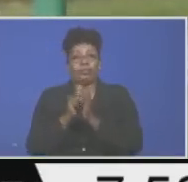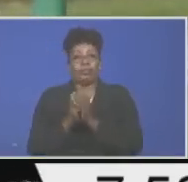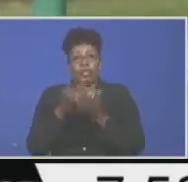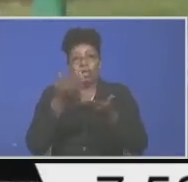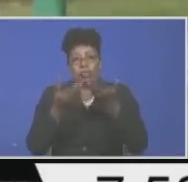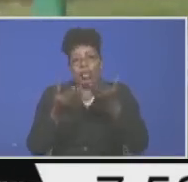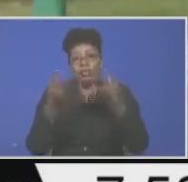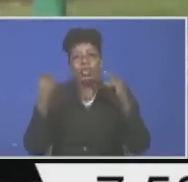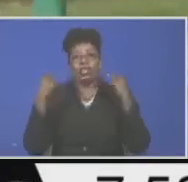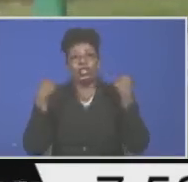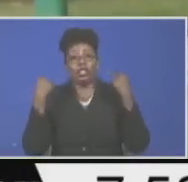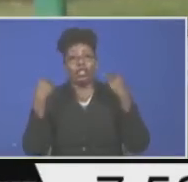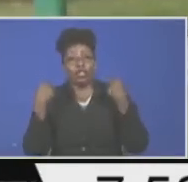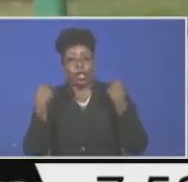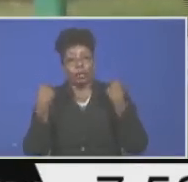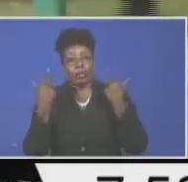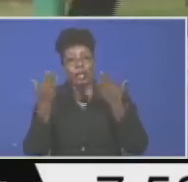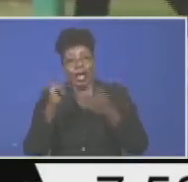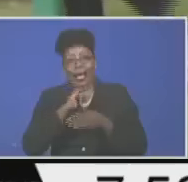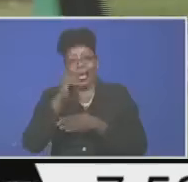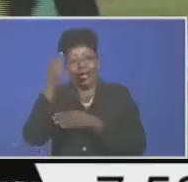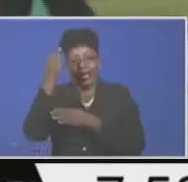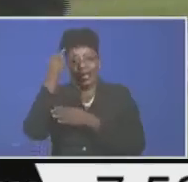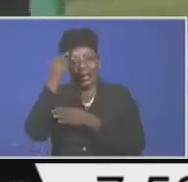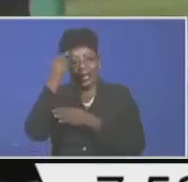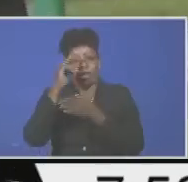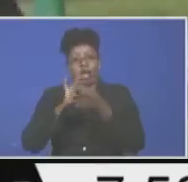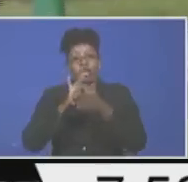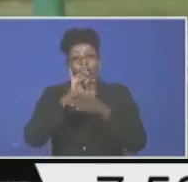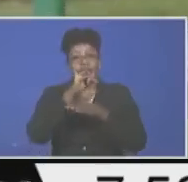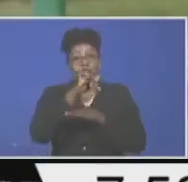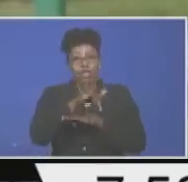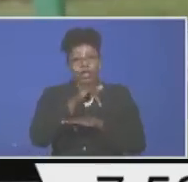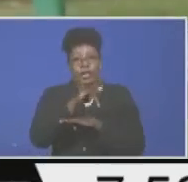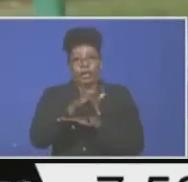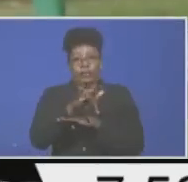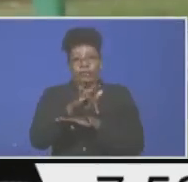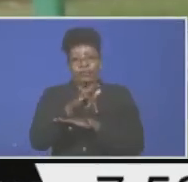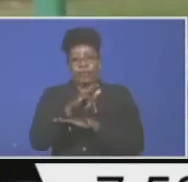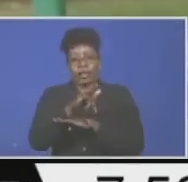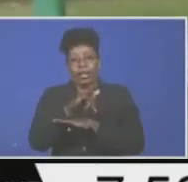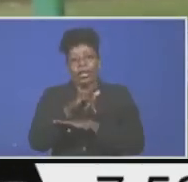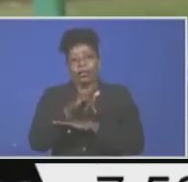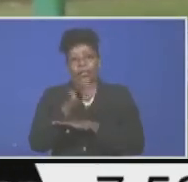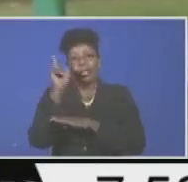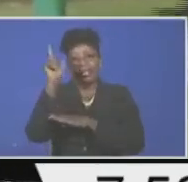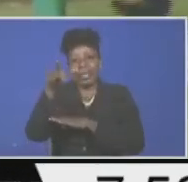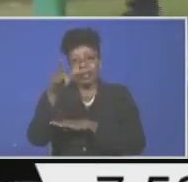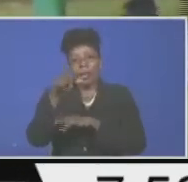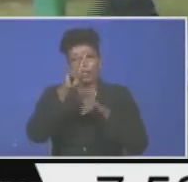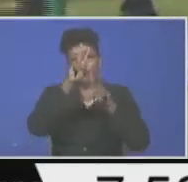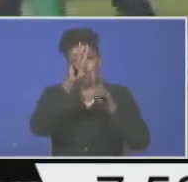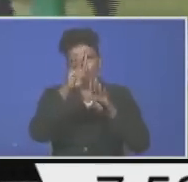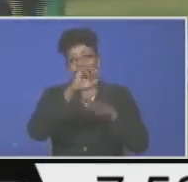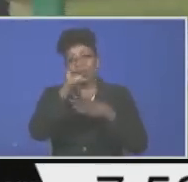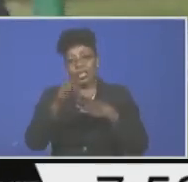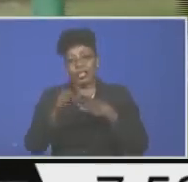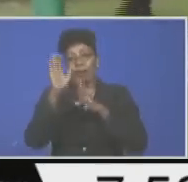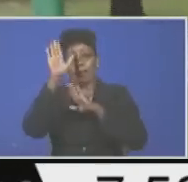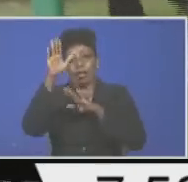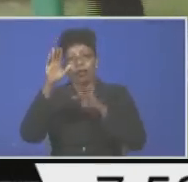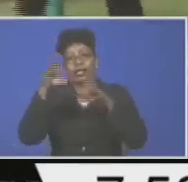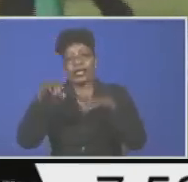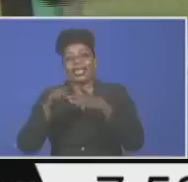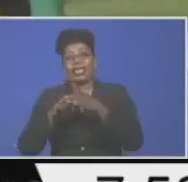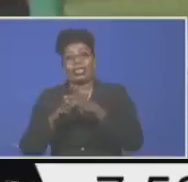maybe the gyms or whatever, but I think that early on, like later part of the volleyball season, basketball could